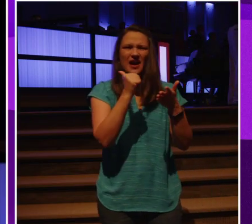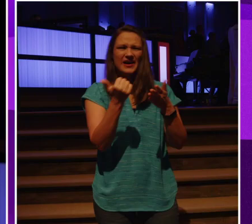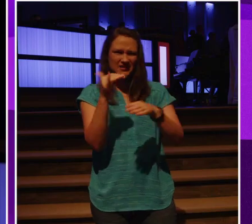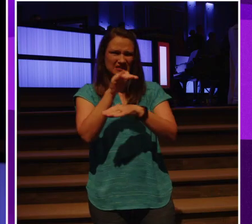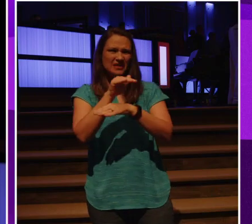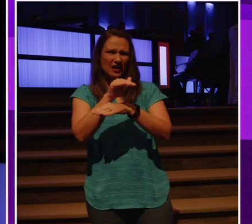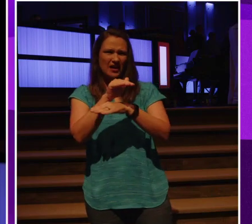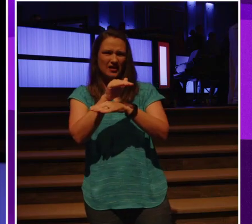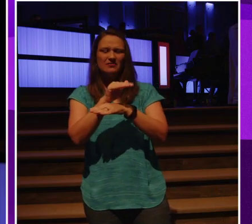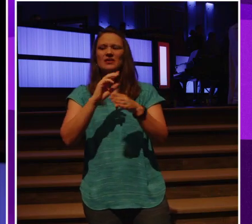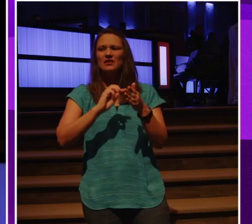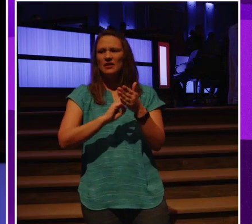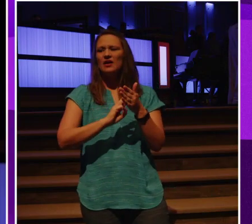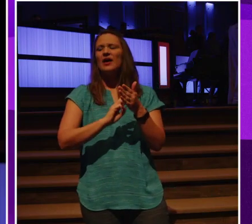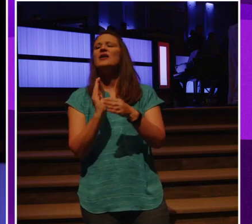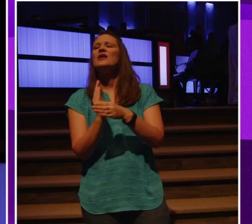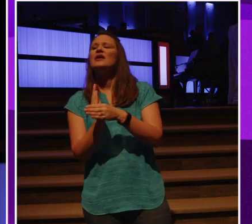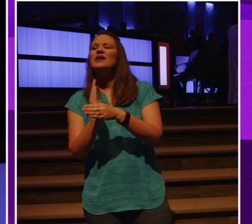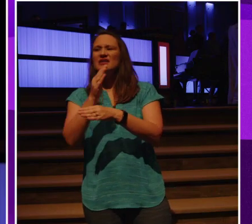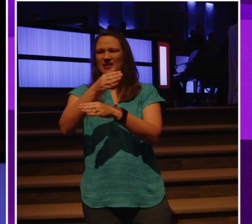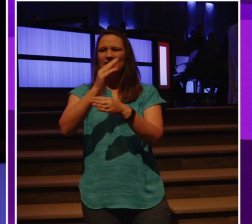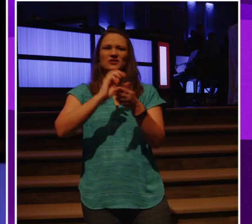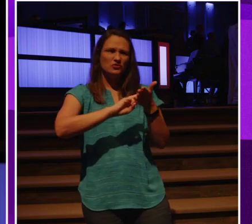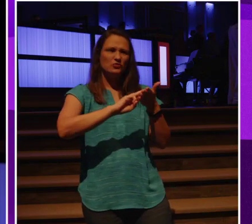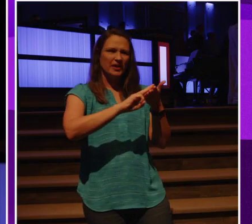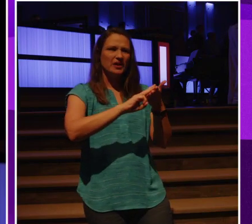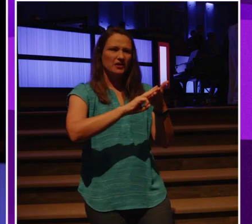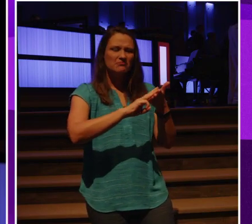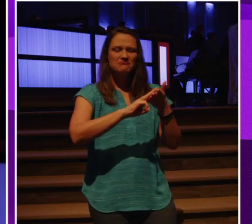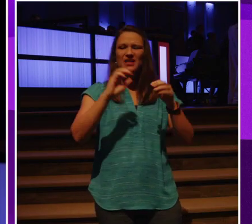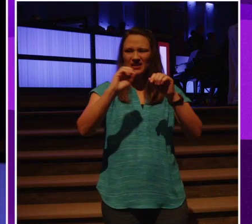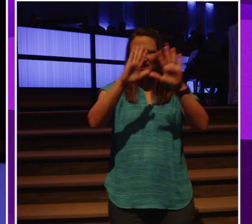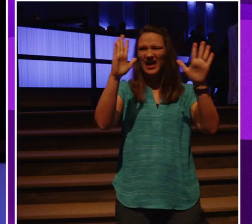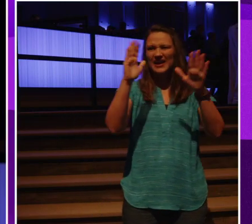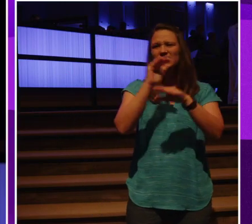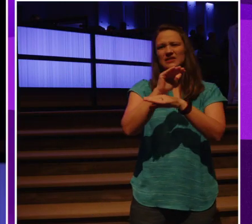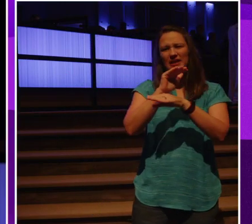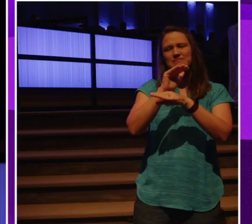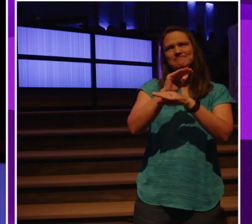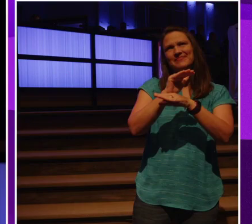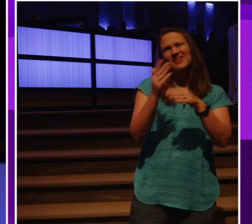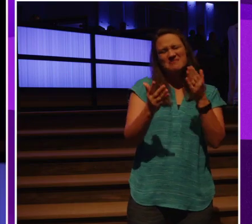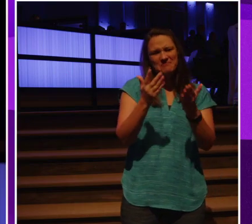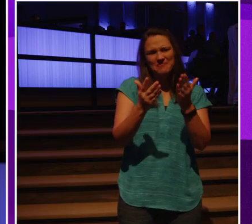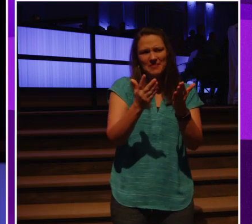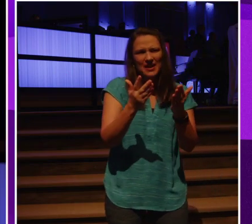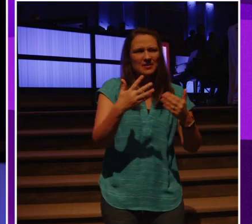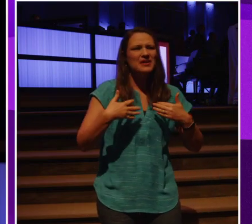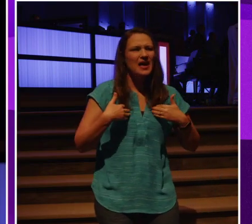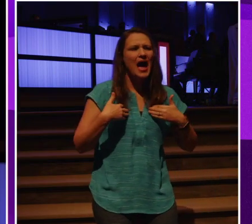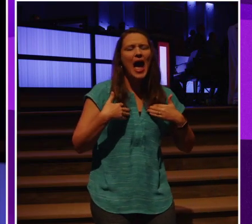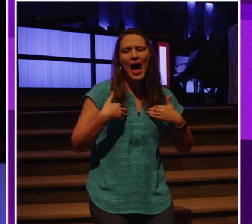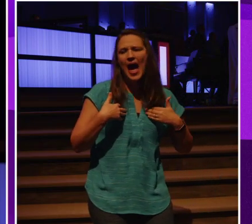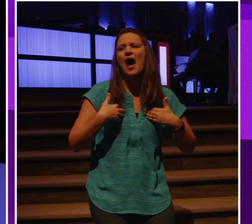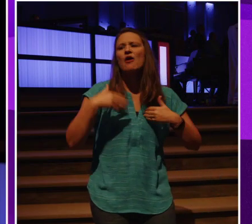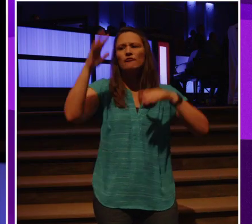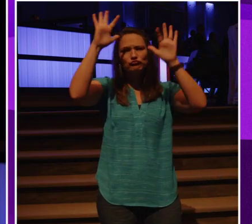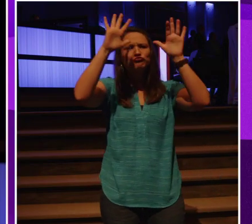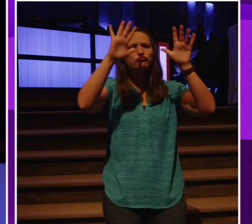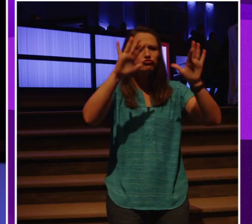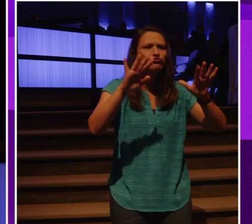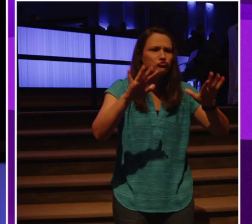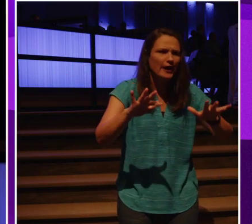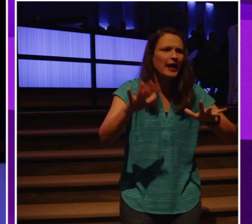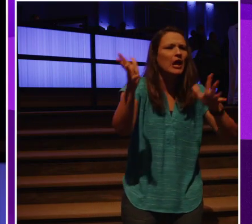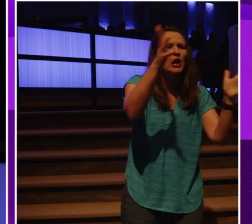Sunday afternoon, just due to the threat of severe weather. He said it's very difficult to chase balloon bounces when the wind